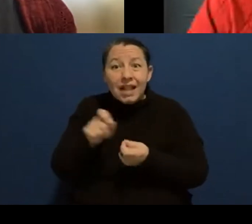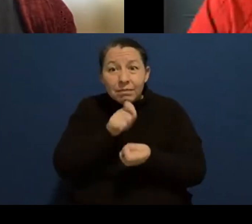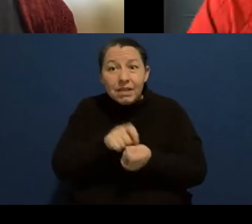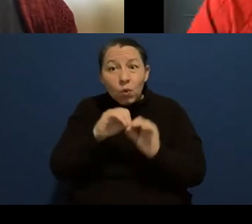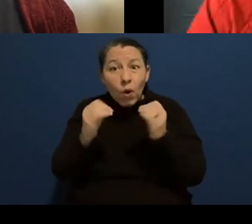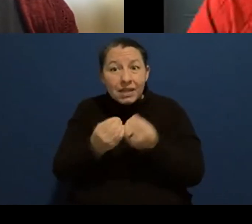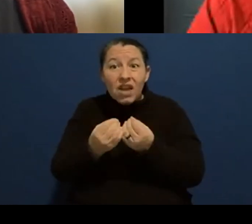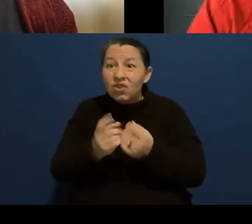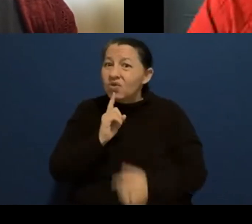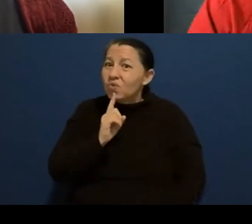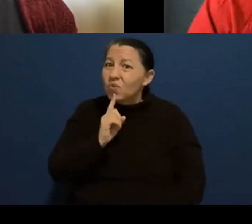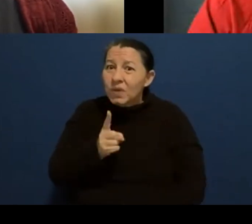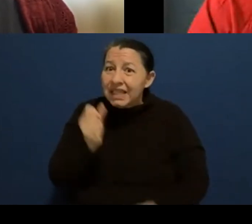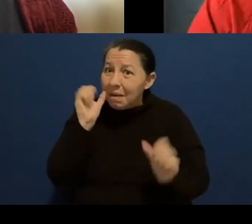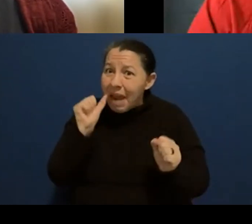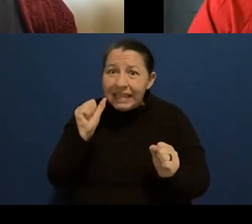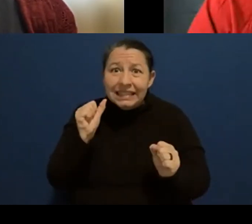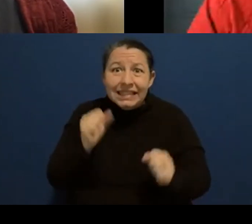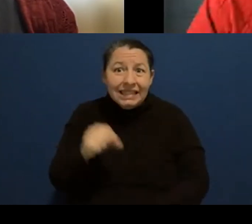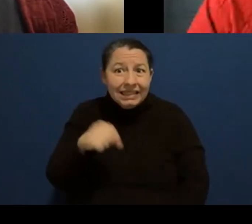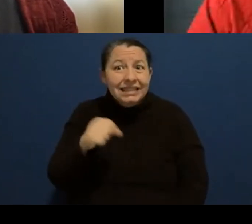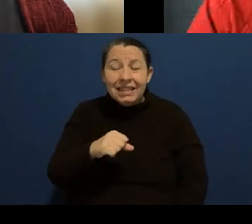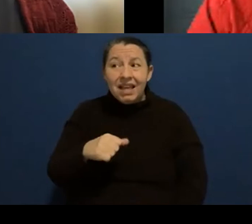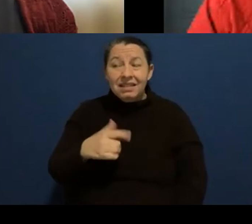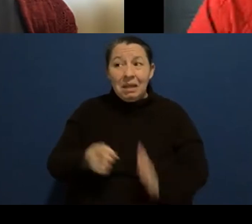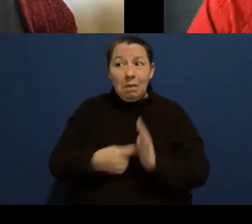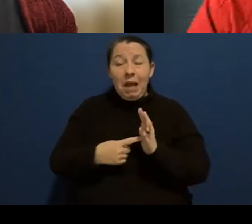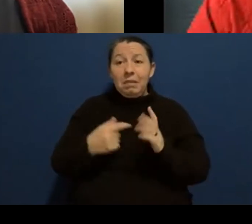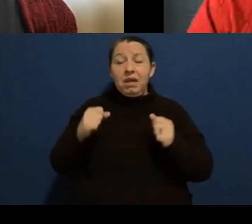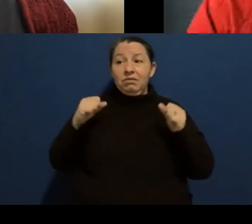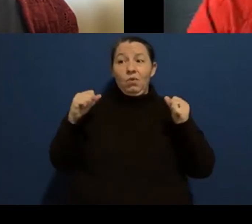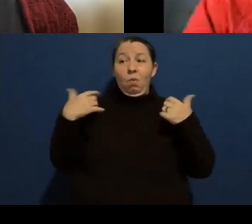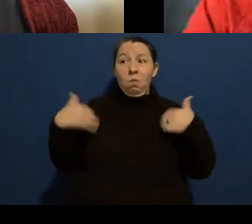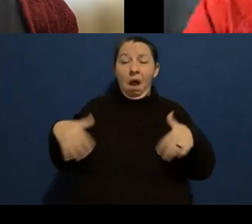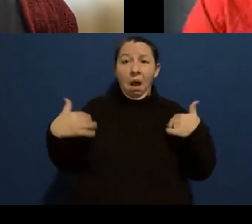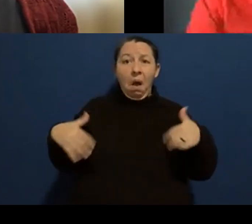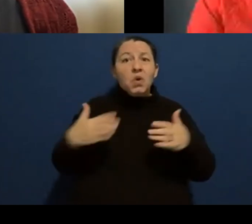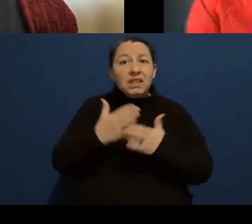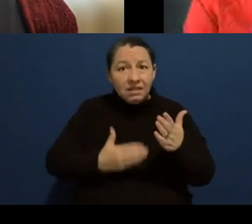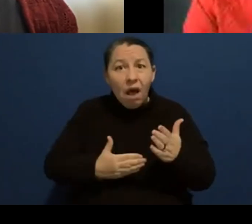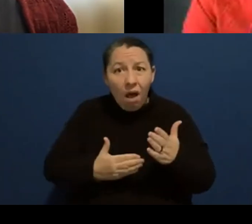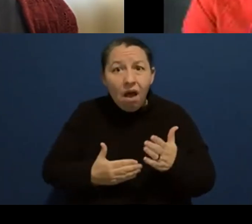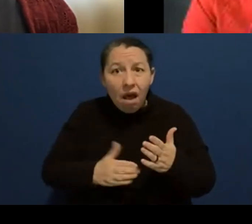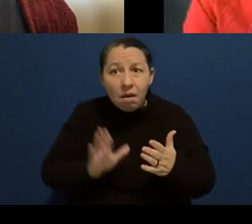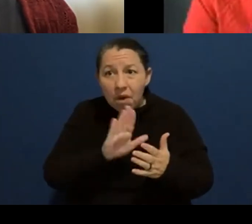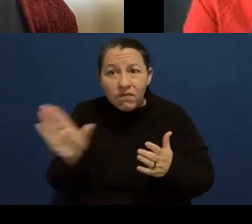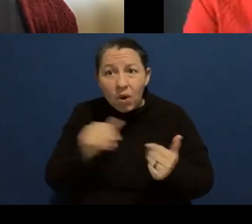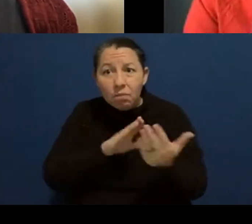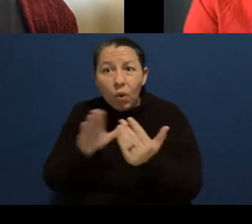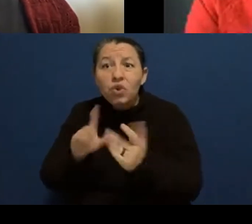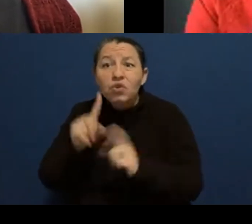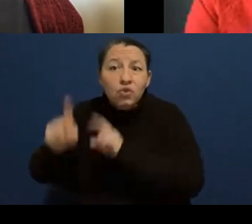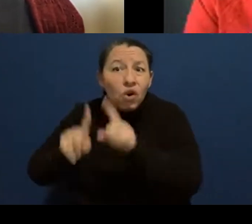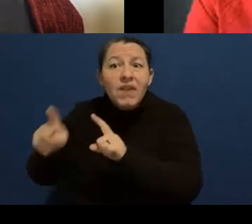it's really quite amazing. Like it blows me away sometimes with some of the ways that they're doing, whether it's surveys or assessments or